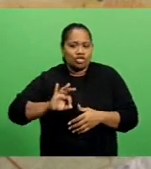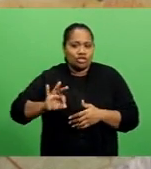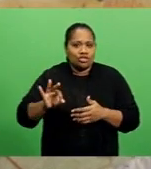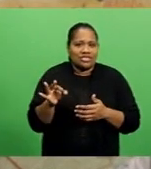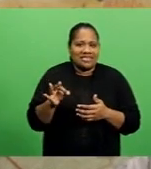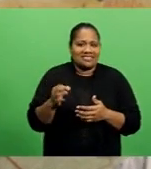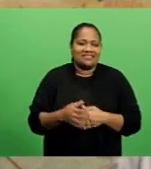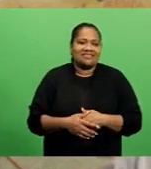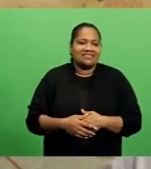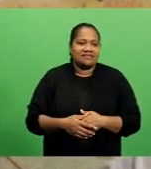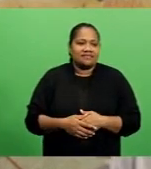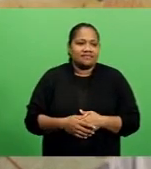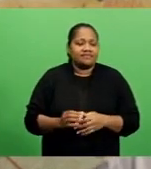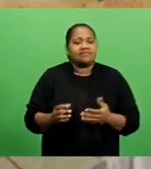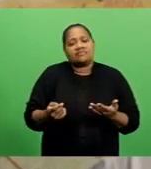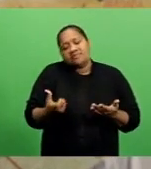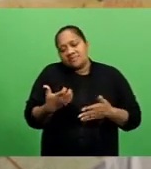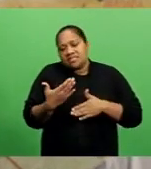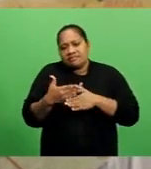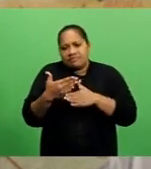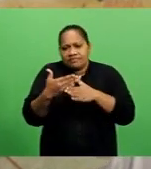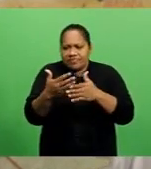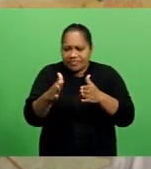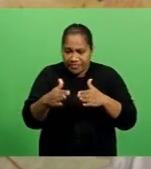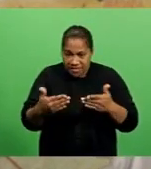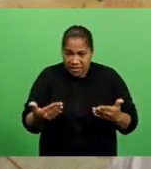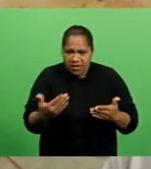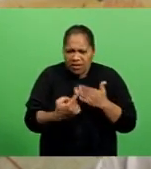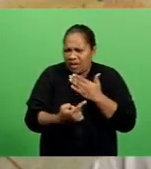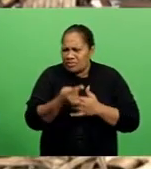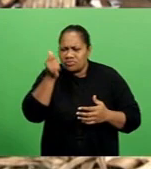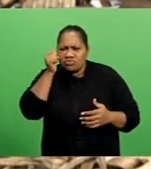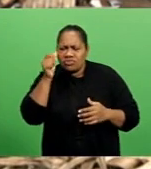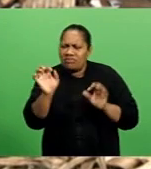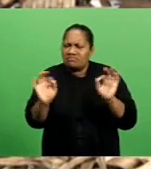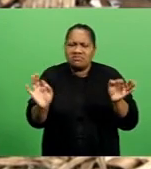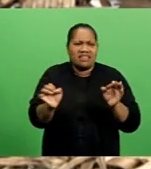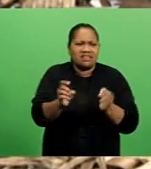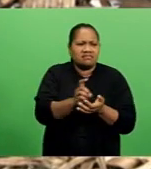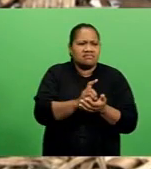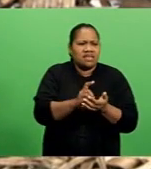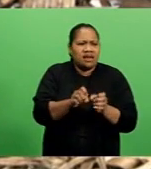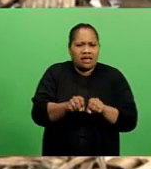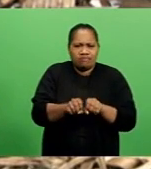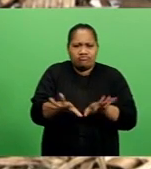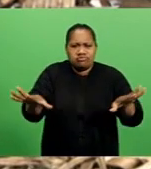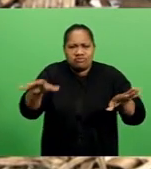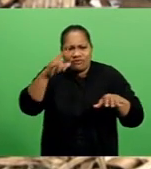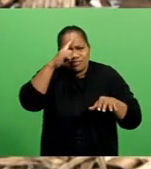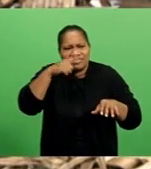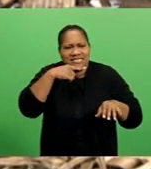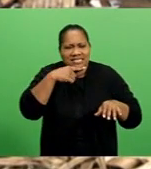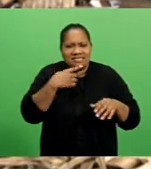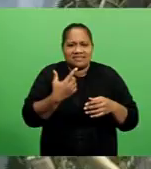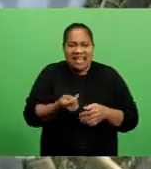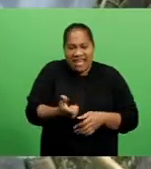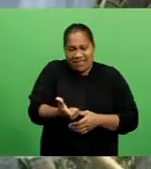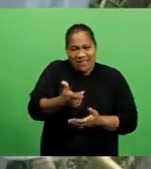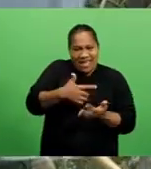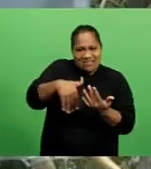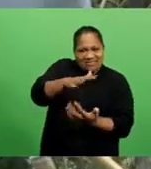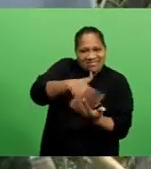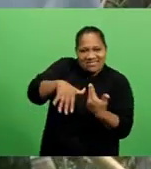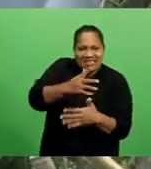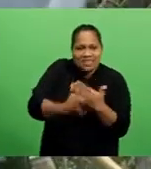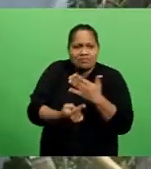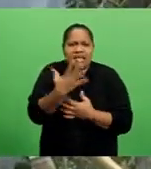work throughout Pono level so far, we know that there's been no outbreak post-cyclone. There's been extensive